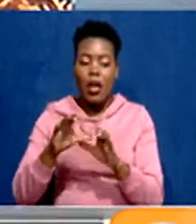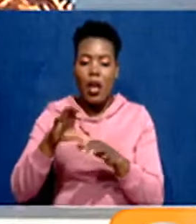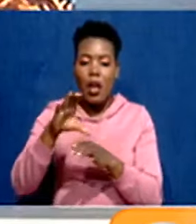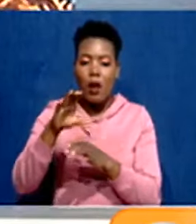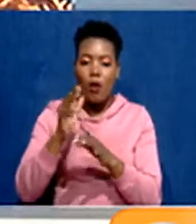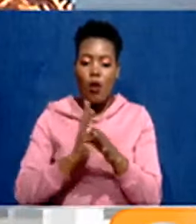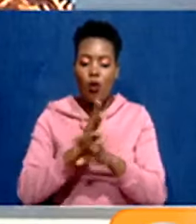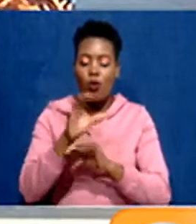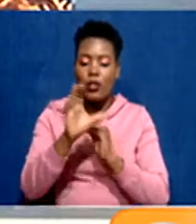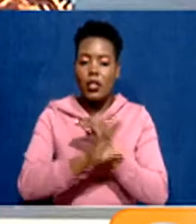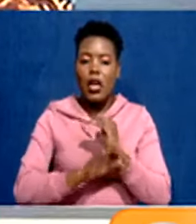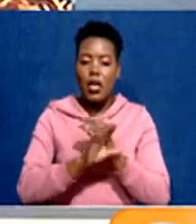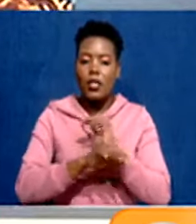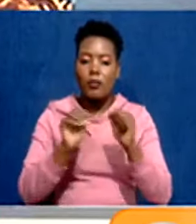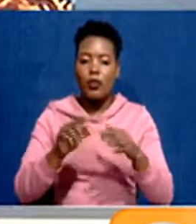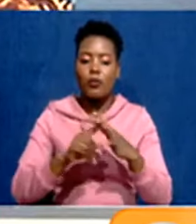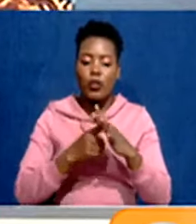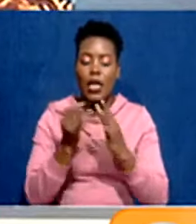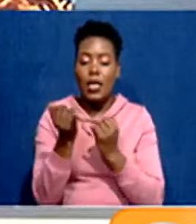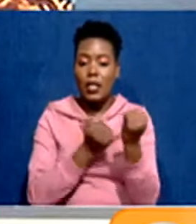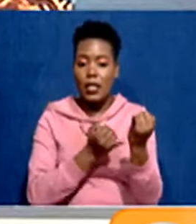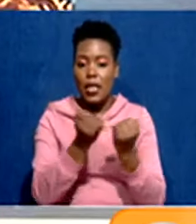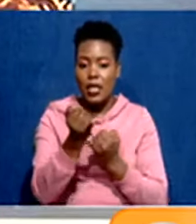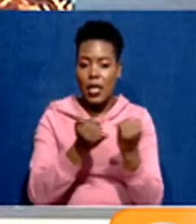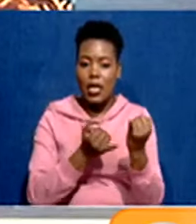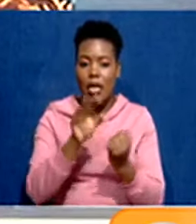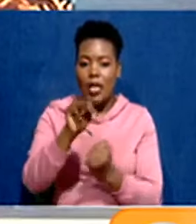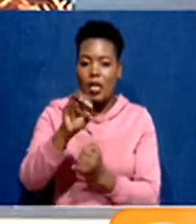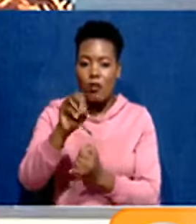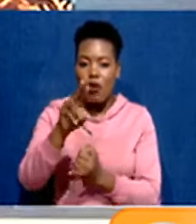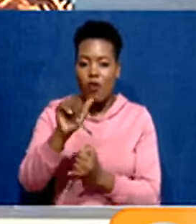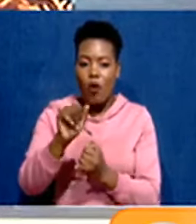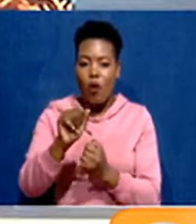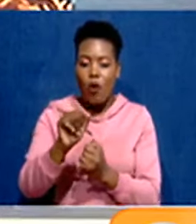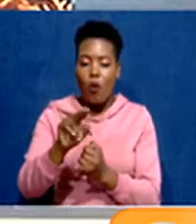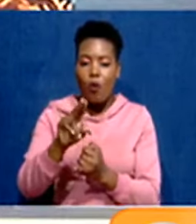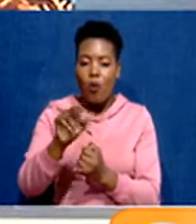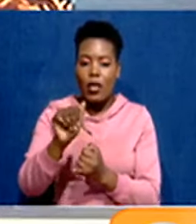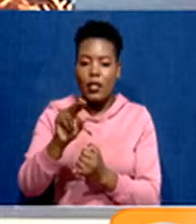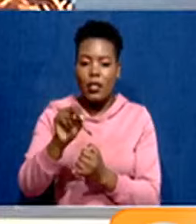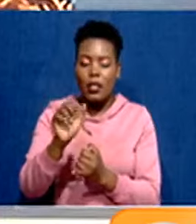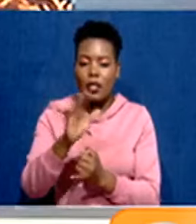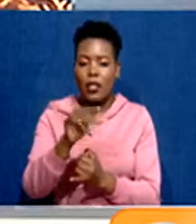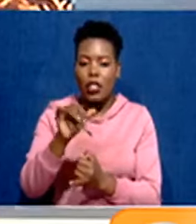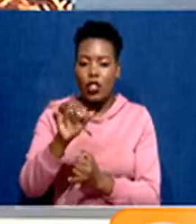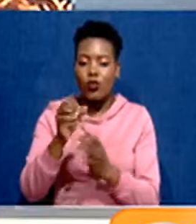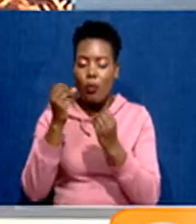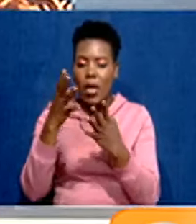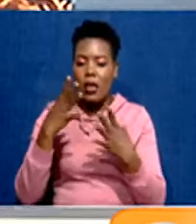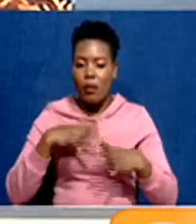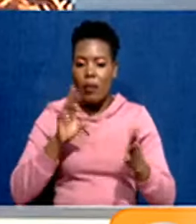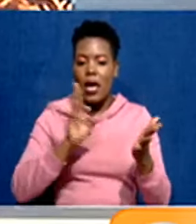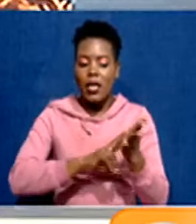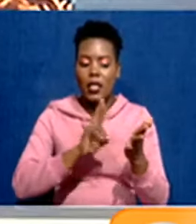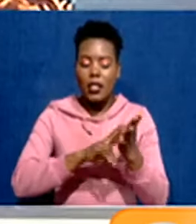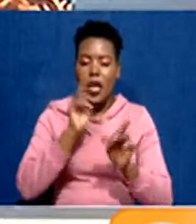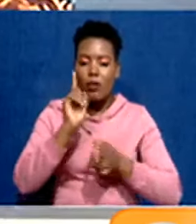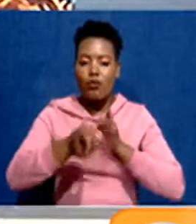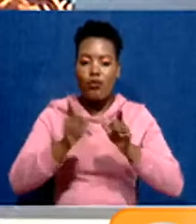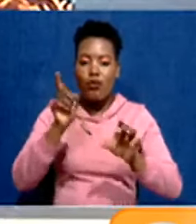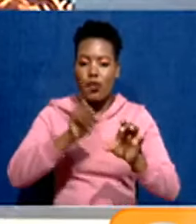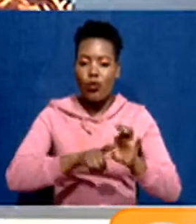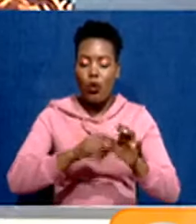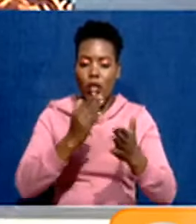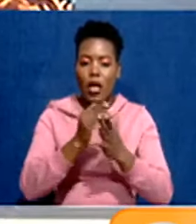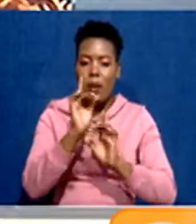Cross Country will go down on Saturday in Lobo, Uasin Gishu County, with a number of foreign athletes registered for the races. Elite athletes have